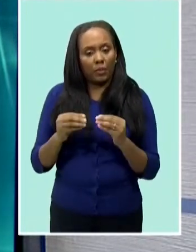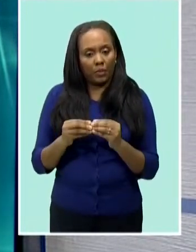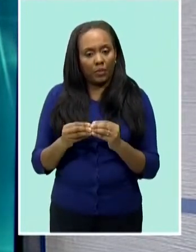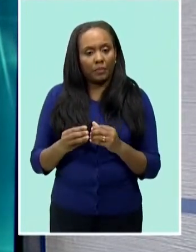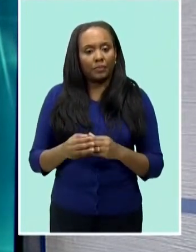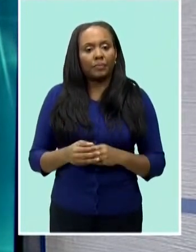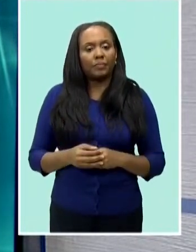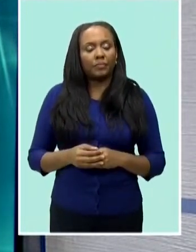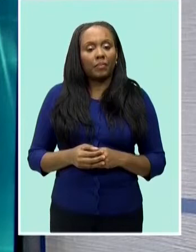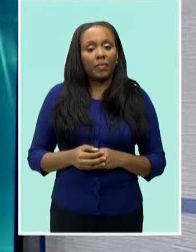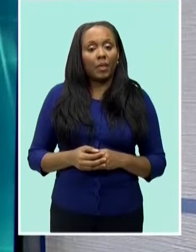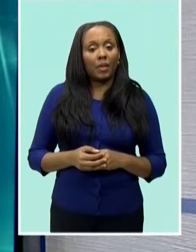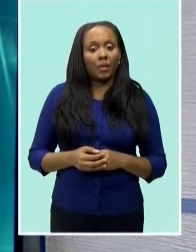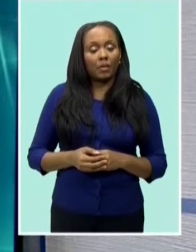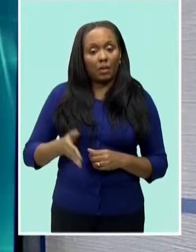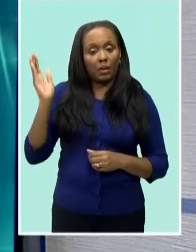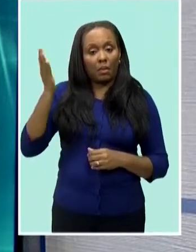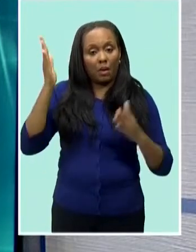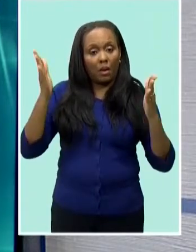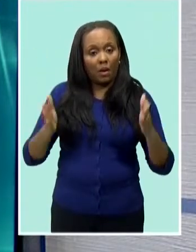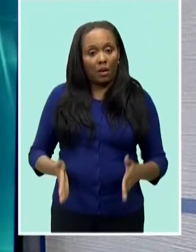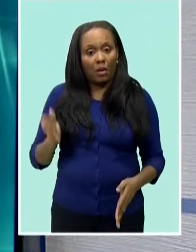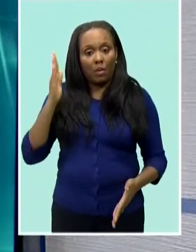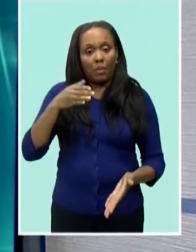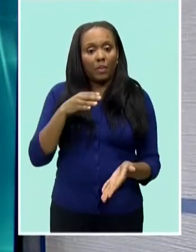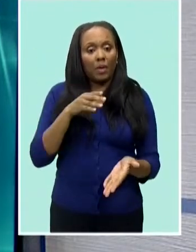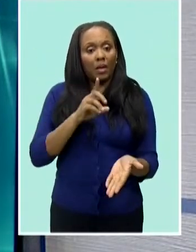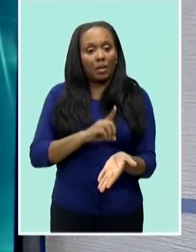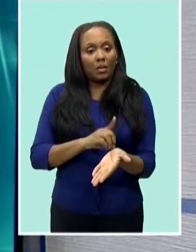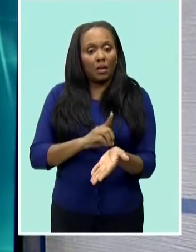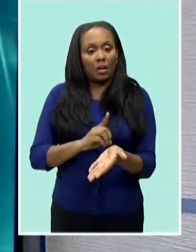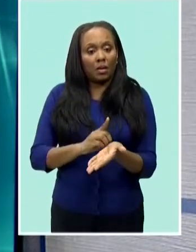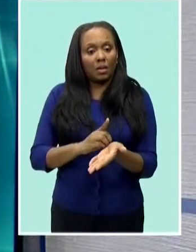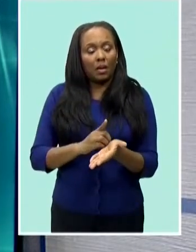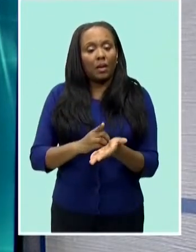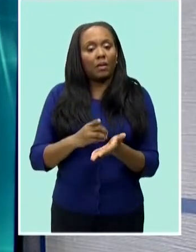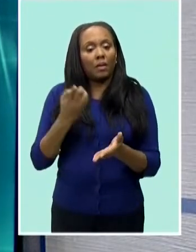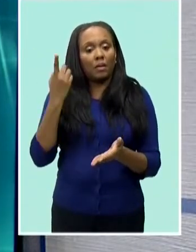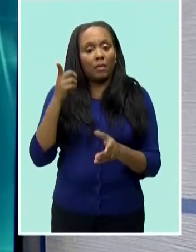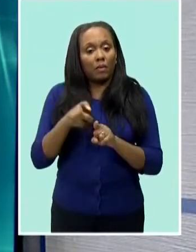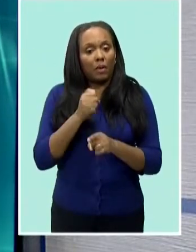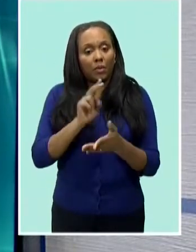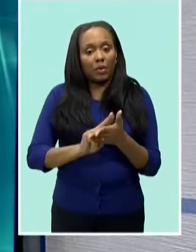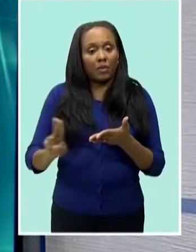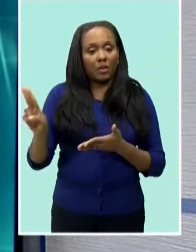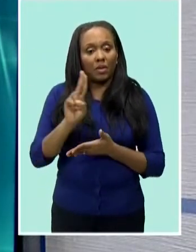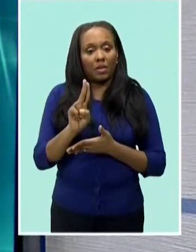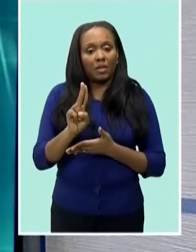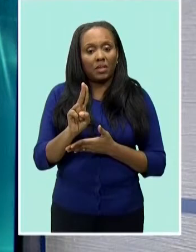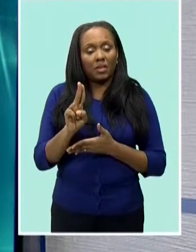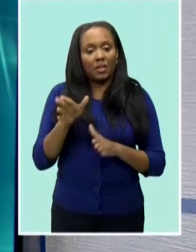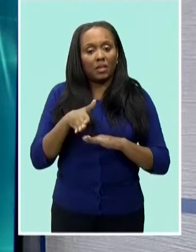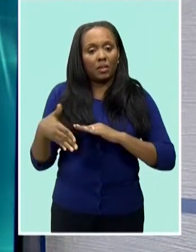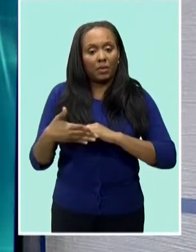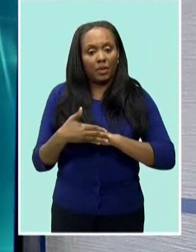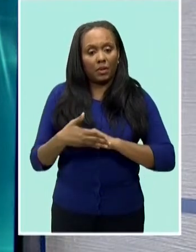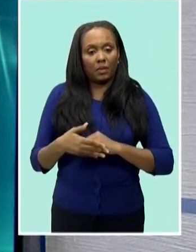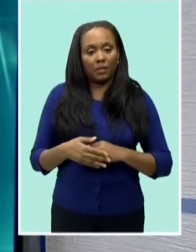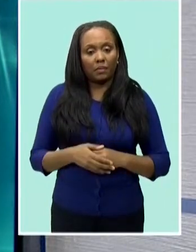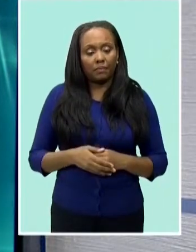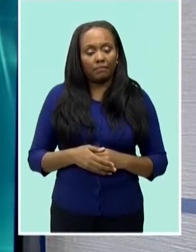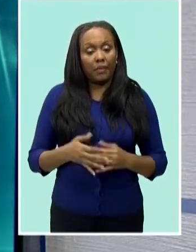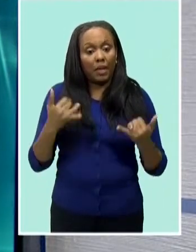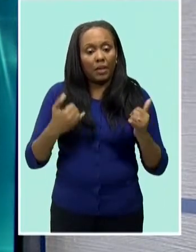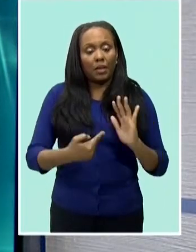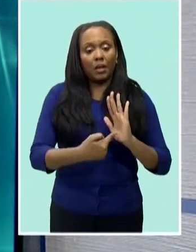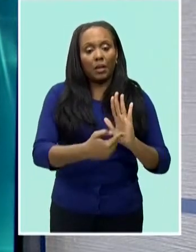speaker will be Dr. Michelle Emmanuel of the Department of Life Sciences at the University of the West Indies Mona campus. Okay, time now to